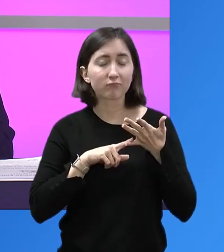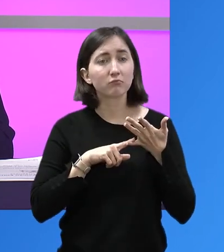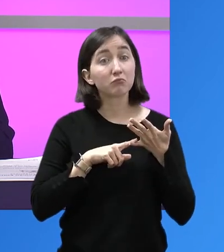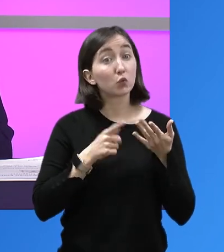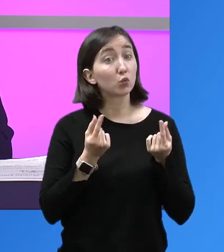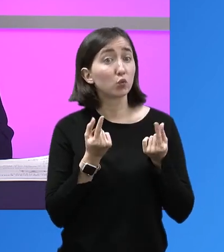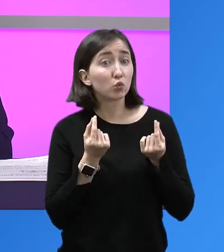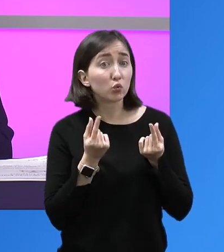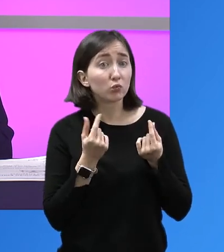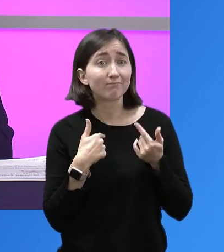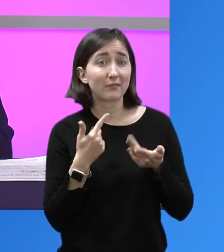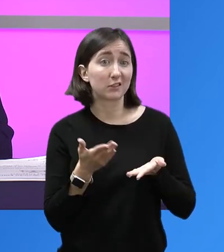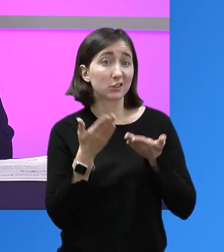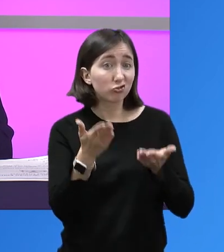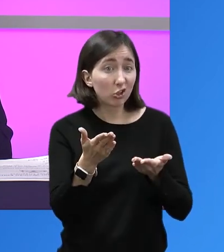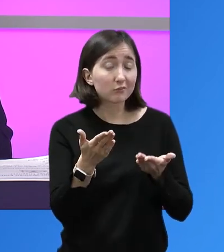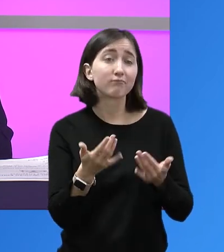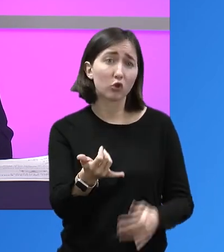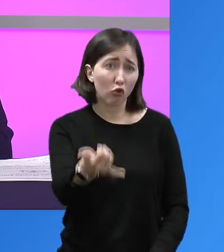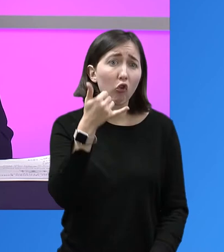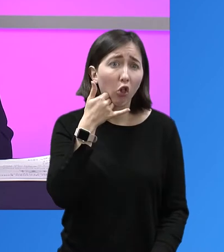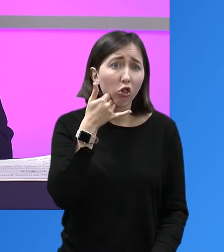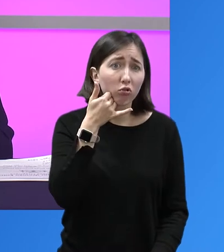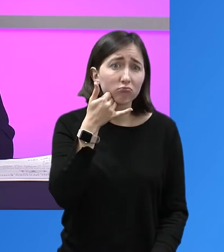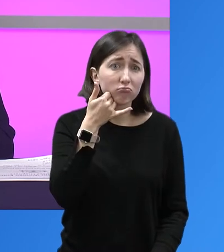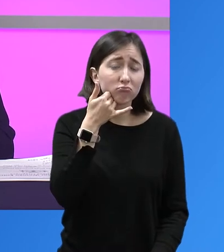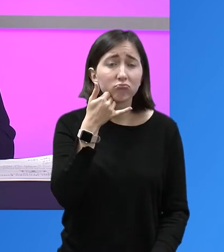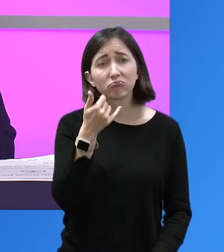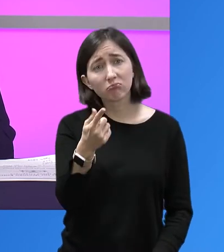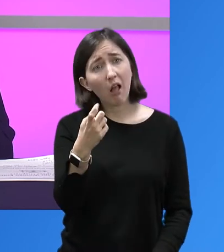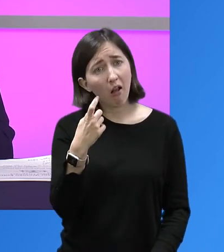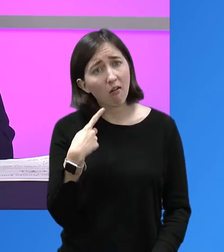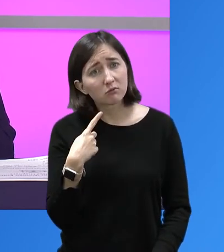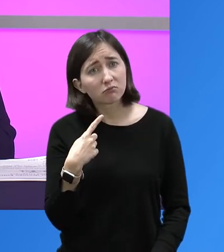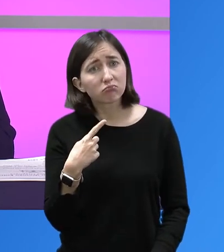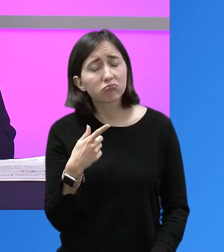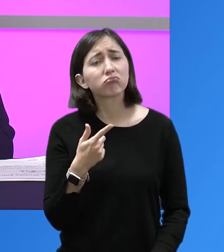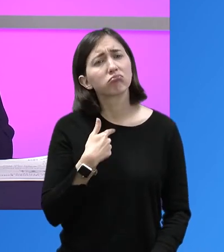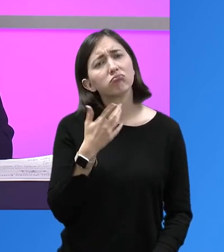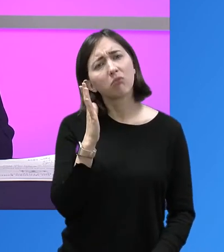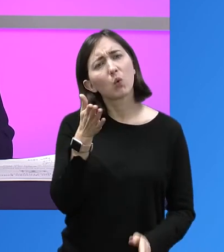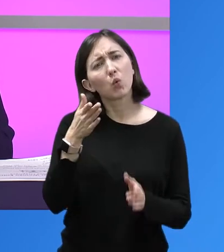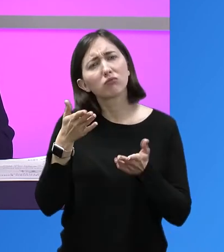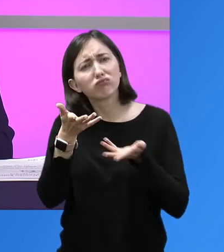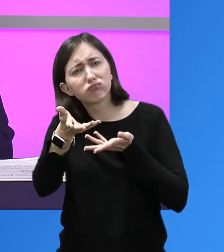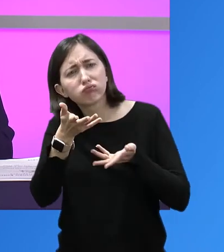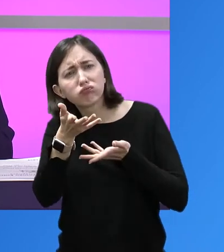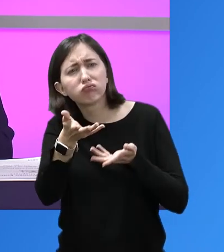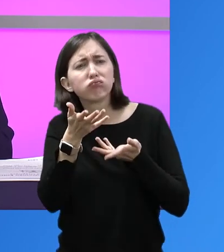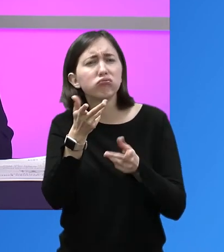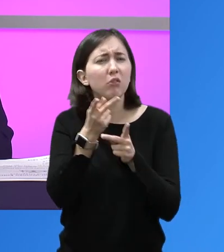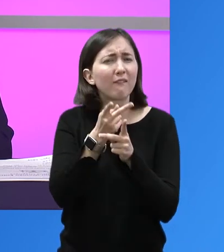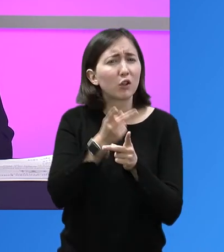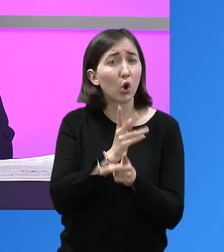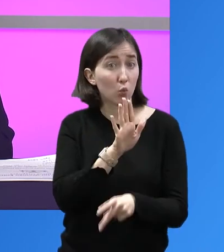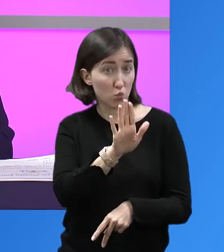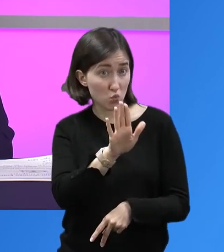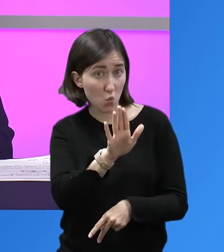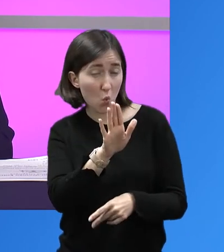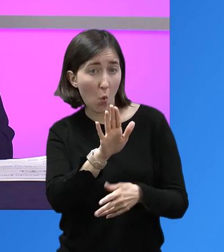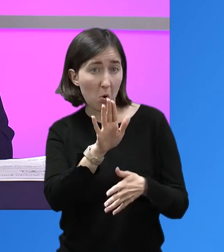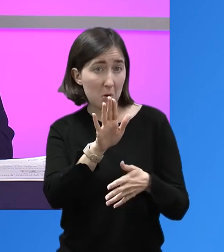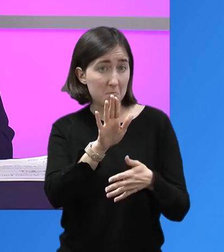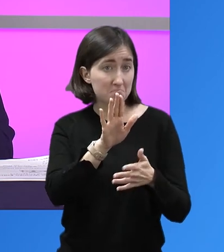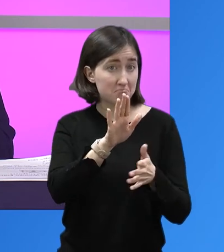is to call us, to call us and have a phone conversation with us so that we can go over what that criteria is and ask you specifically